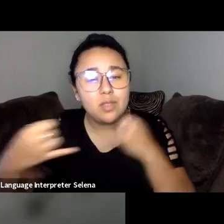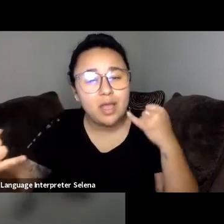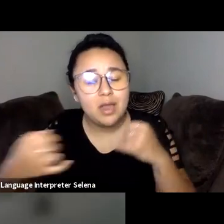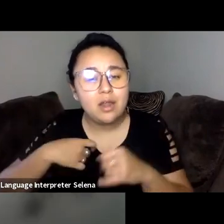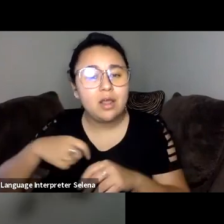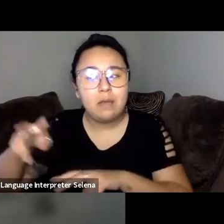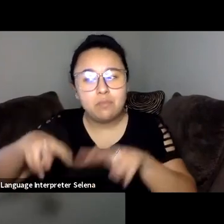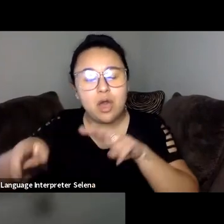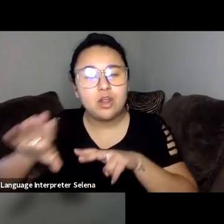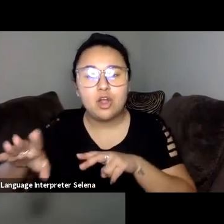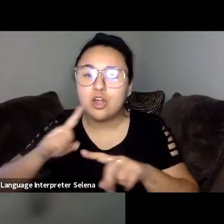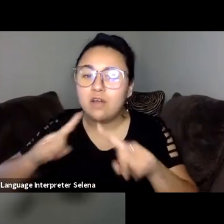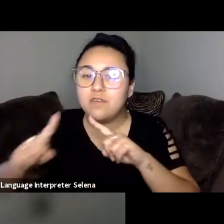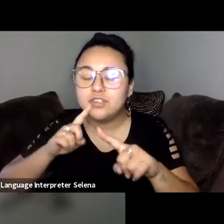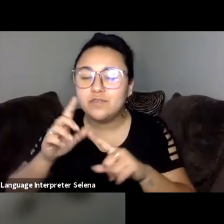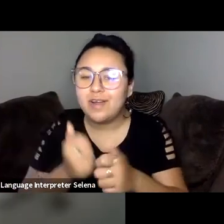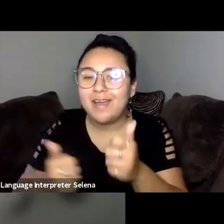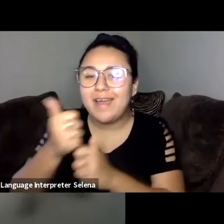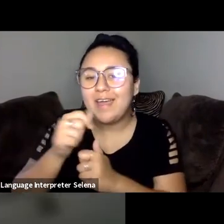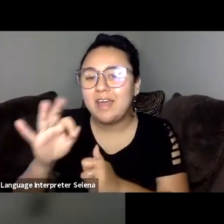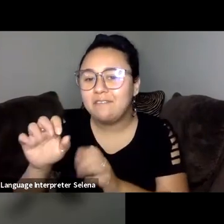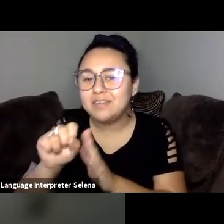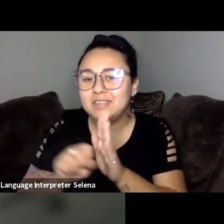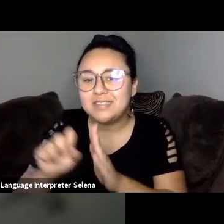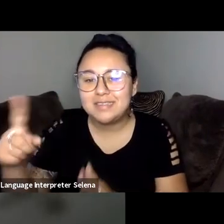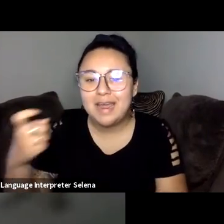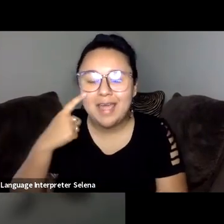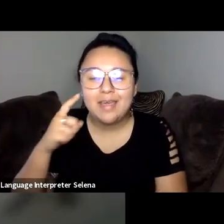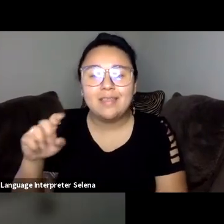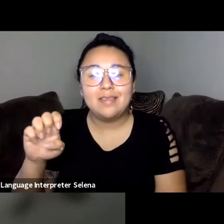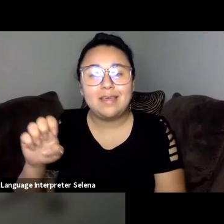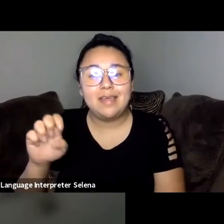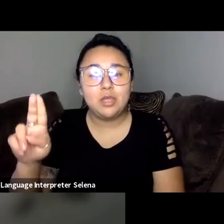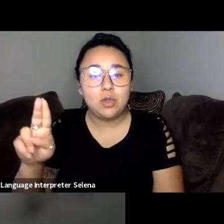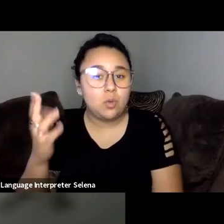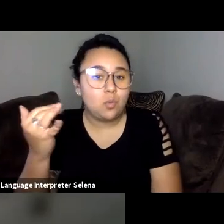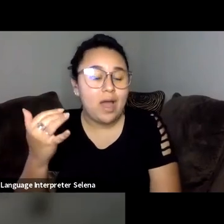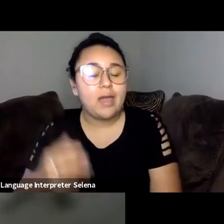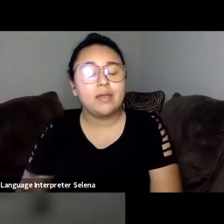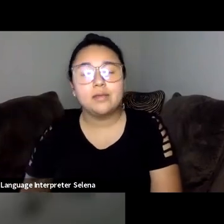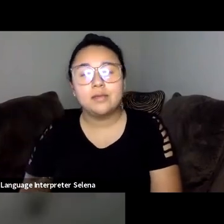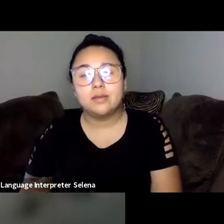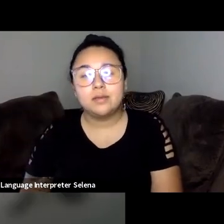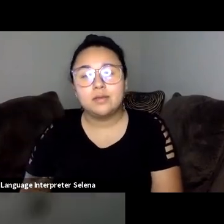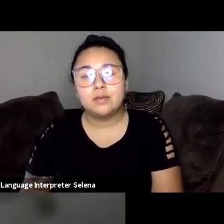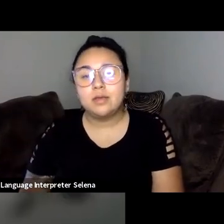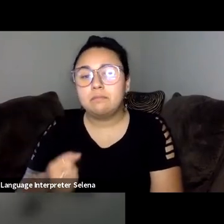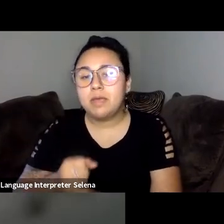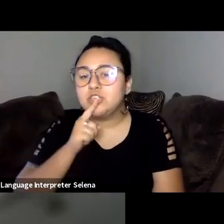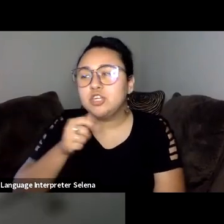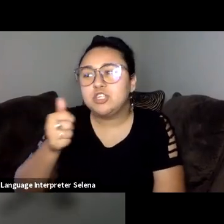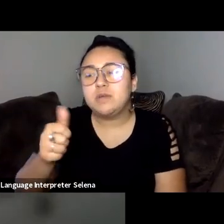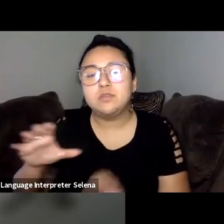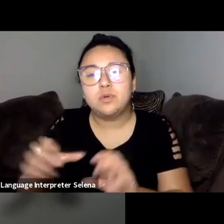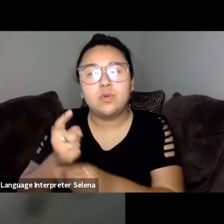the conversations of a head of state in the EU because they wanted to make sure that she was doing the right things,